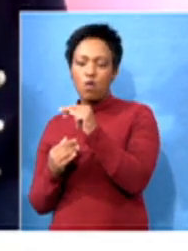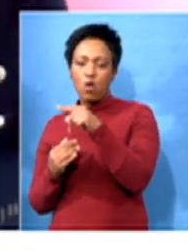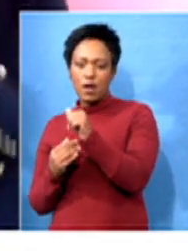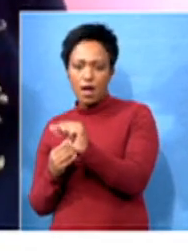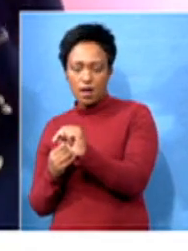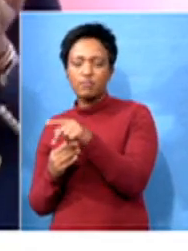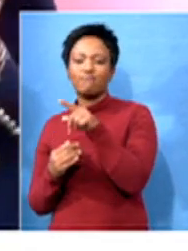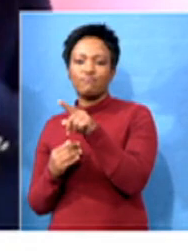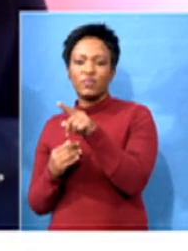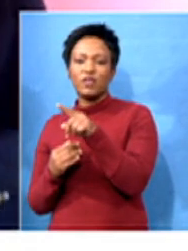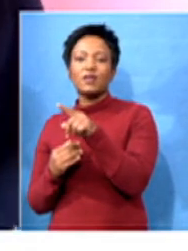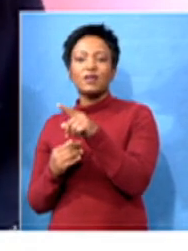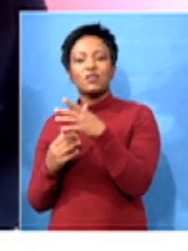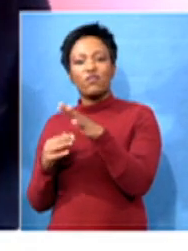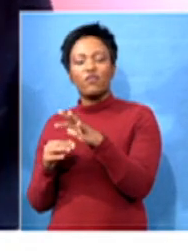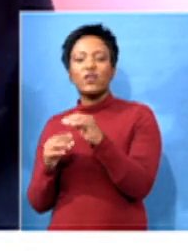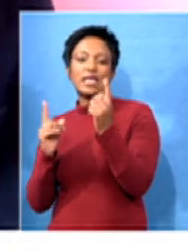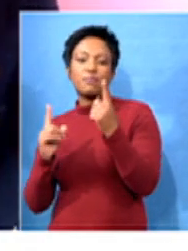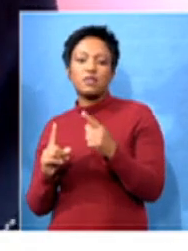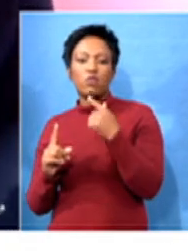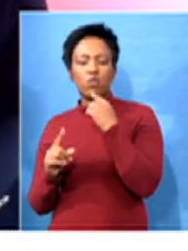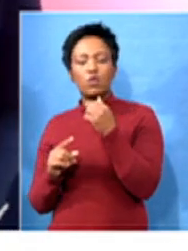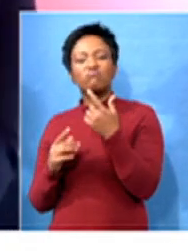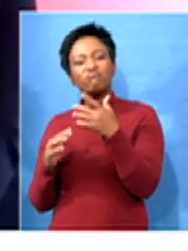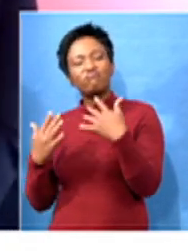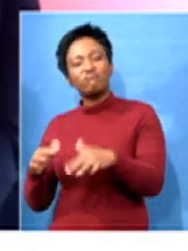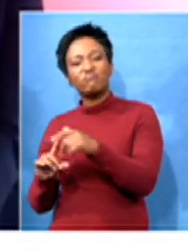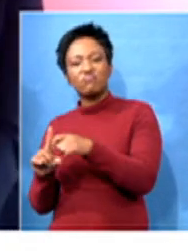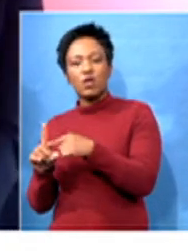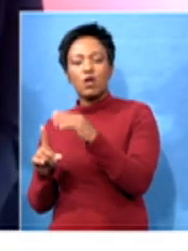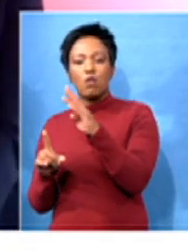about her two-part special called A Very Bonang Year,